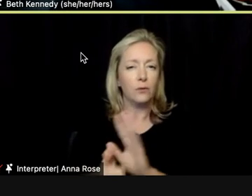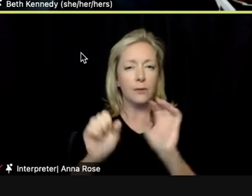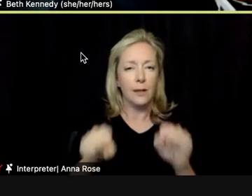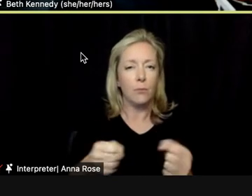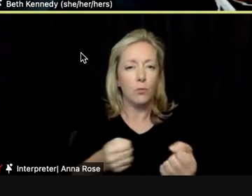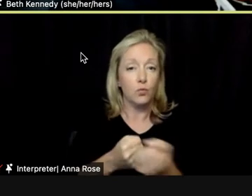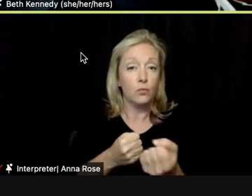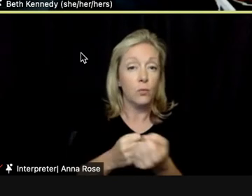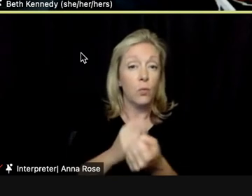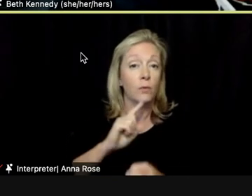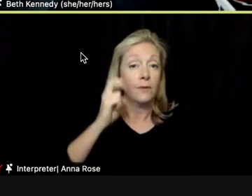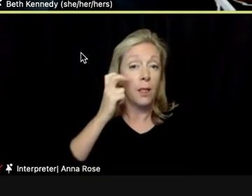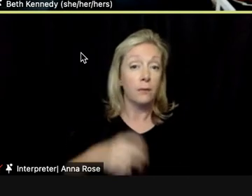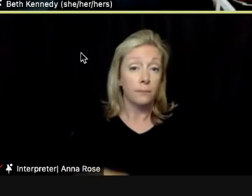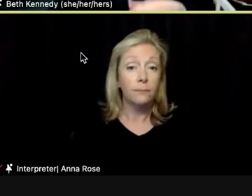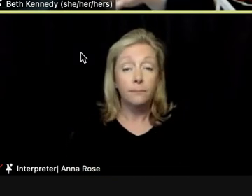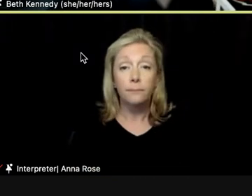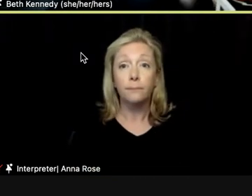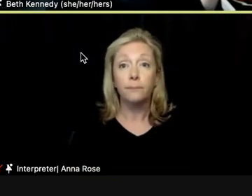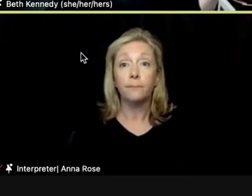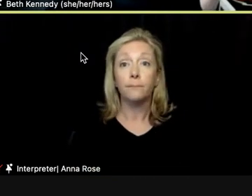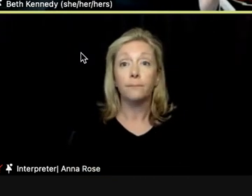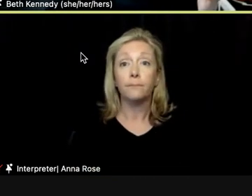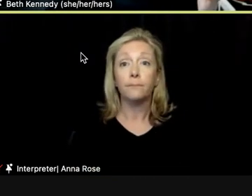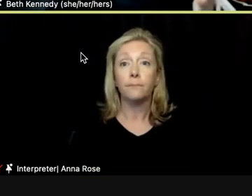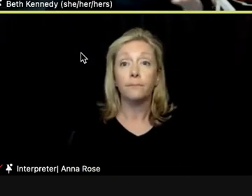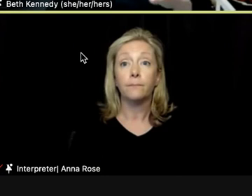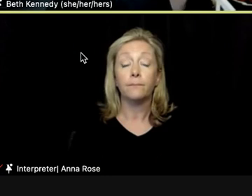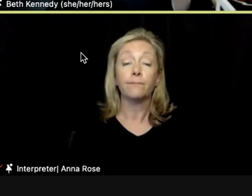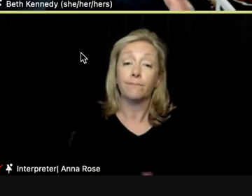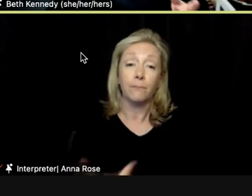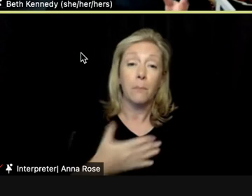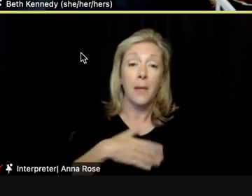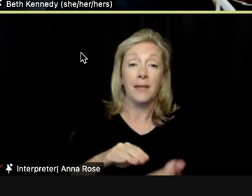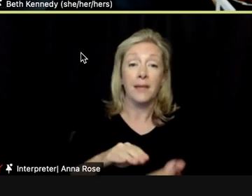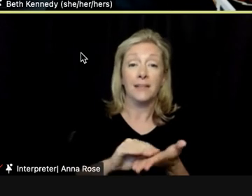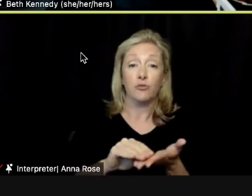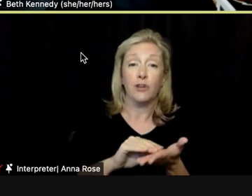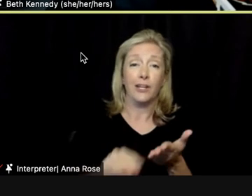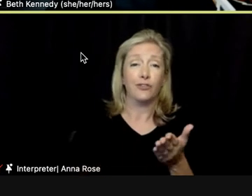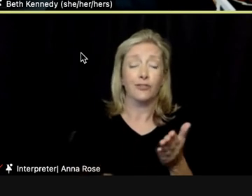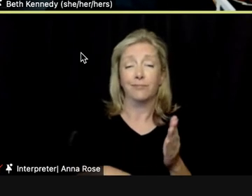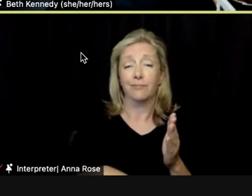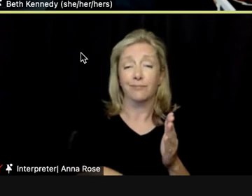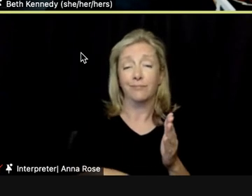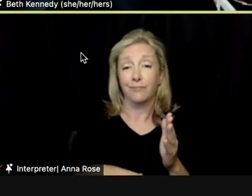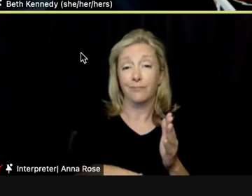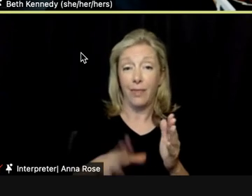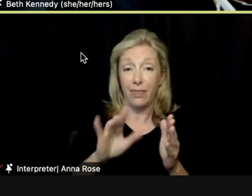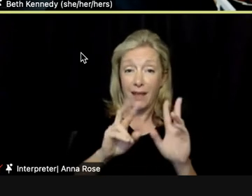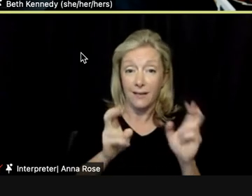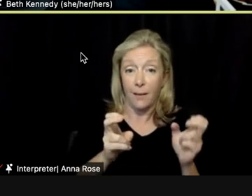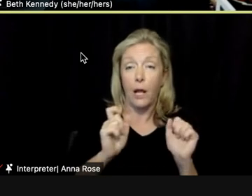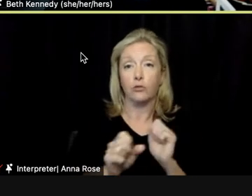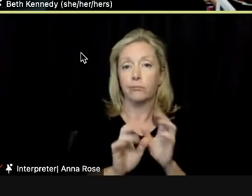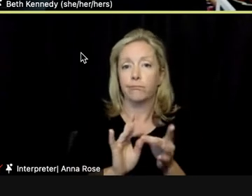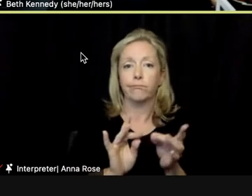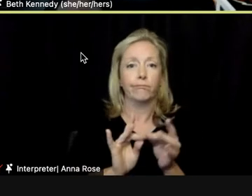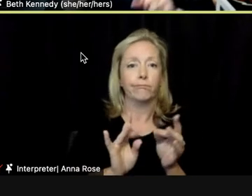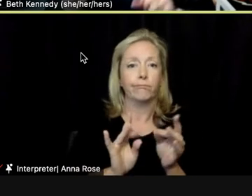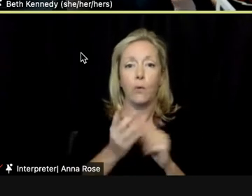deafblind. And since I wrote a whole dissertation on it, I could go on about it all day, but I'll go to the next slide.